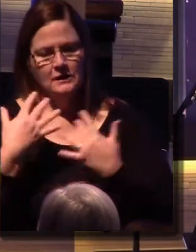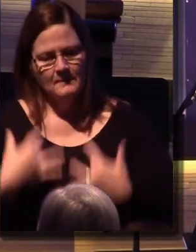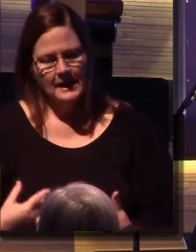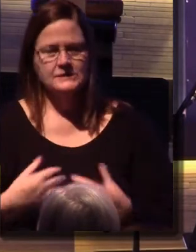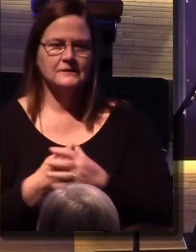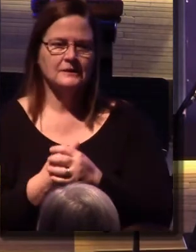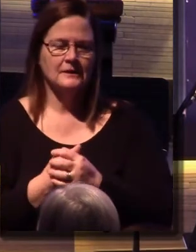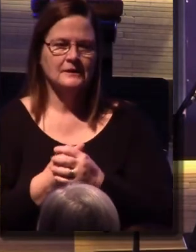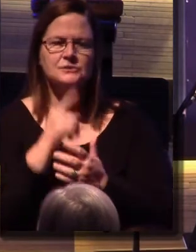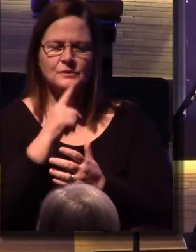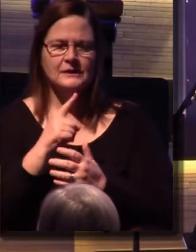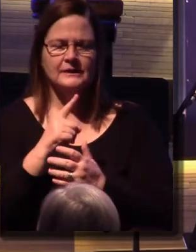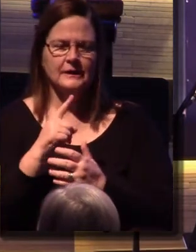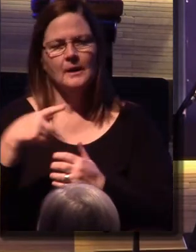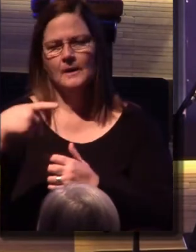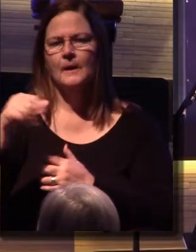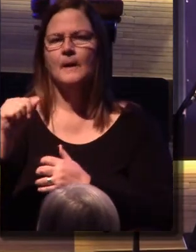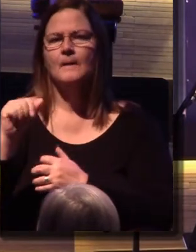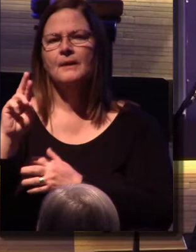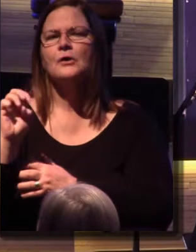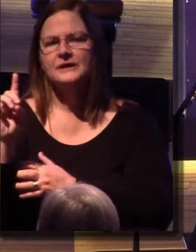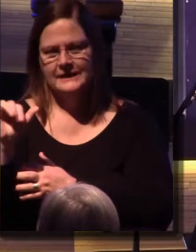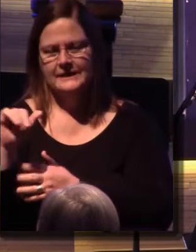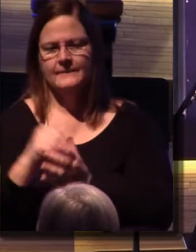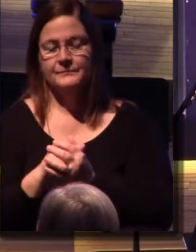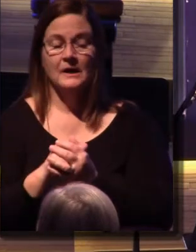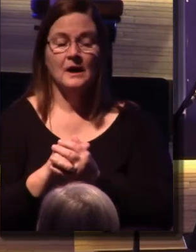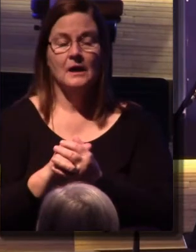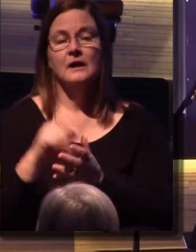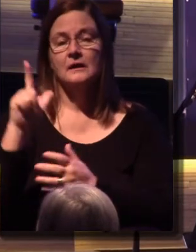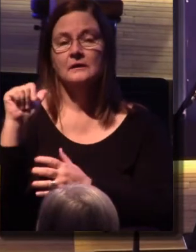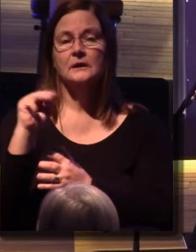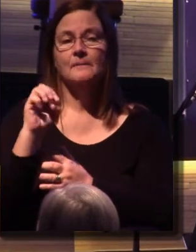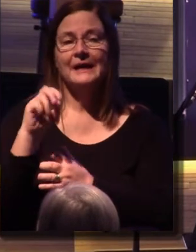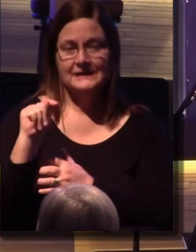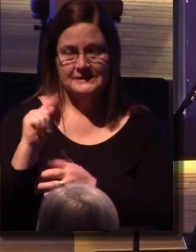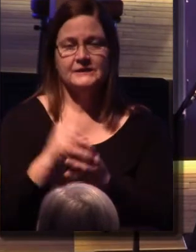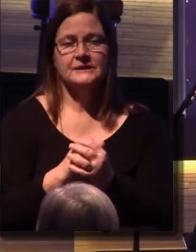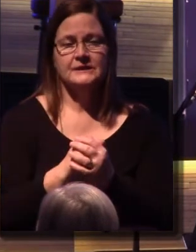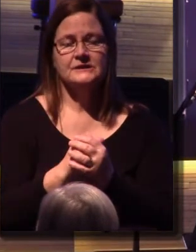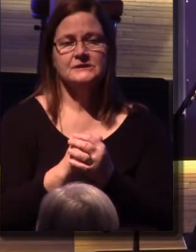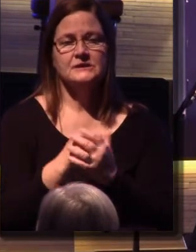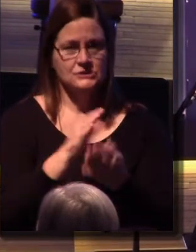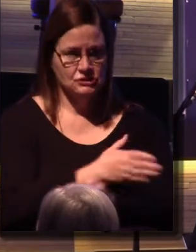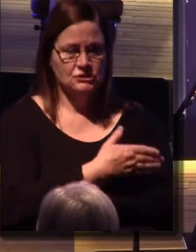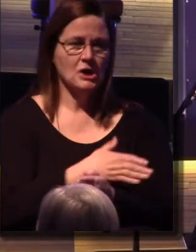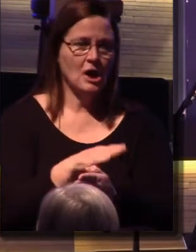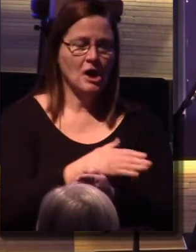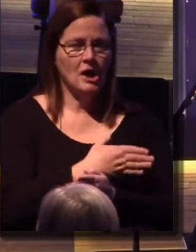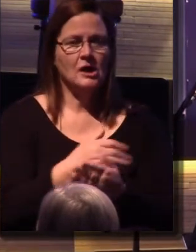it's actually a parody of a lament. We'll talk about that more in a minute. And a lament, of course, is a song that is